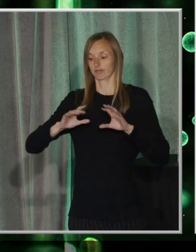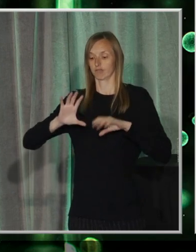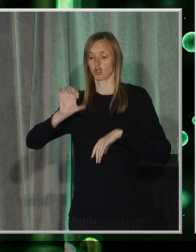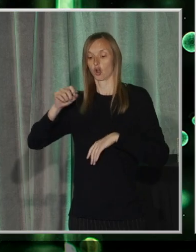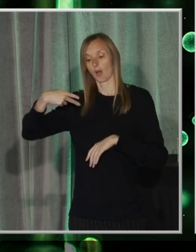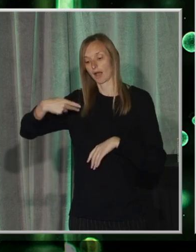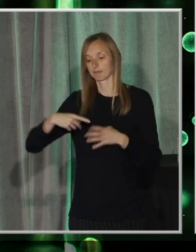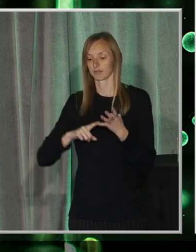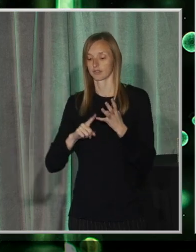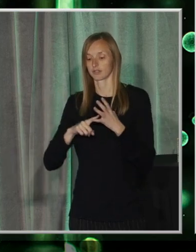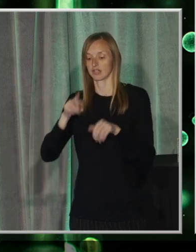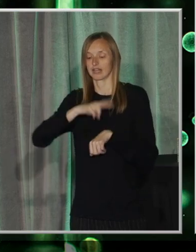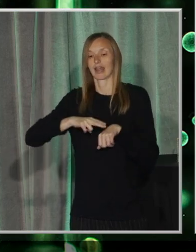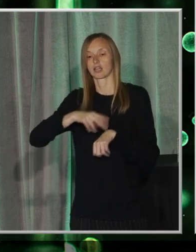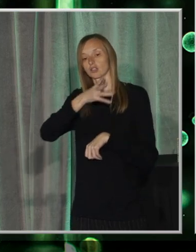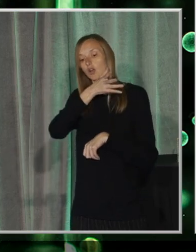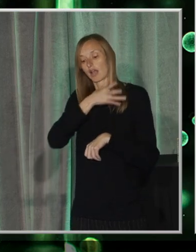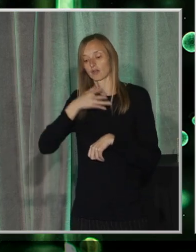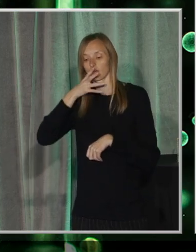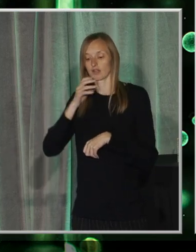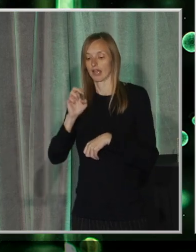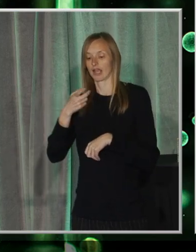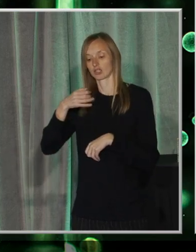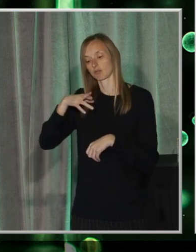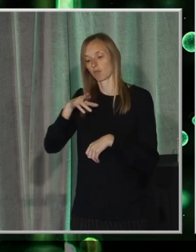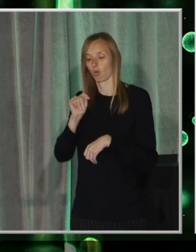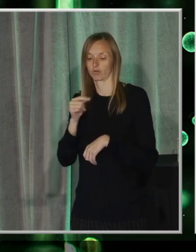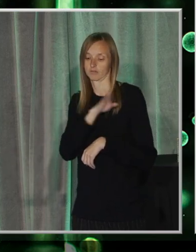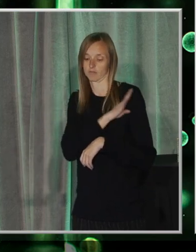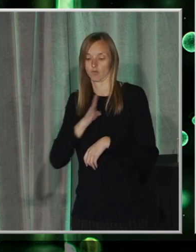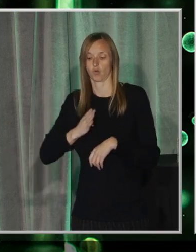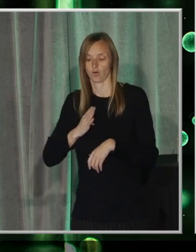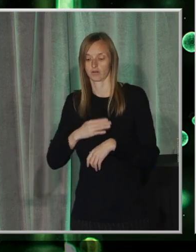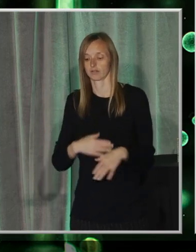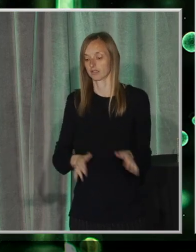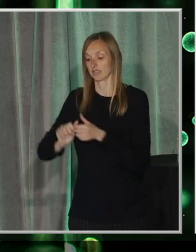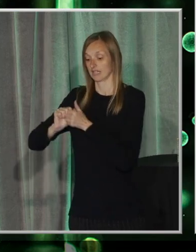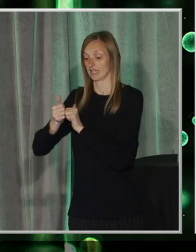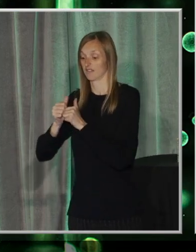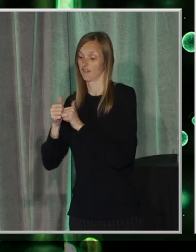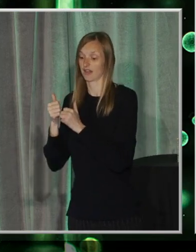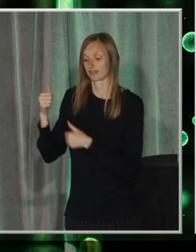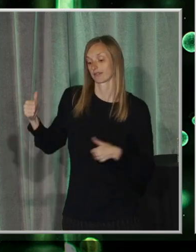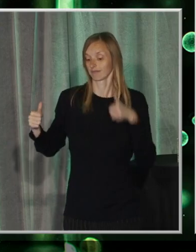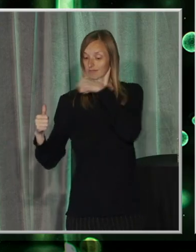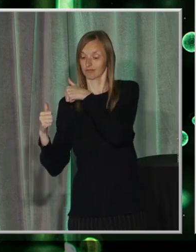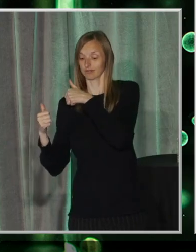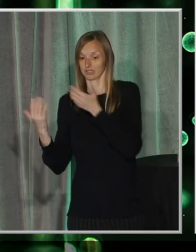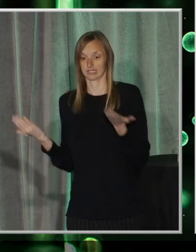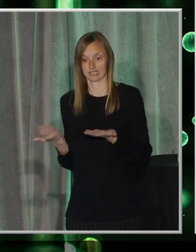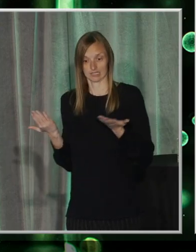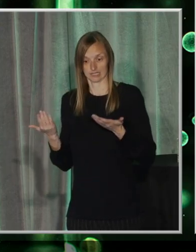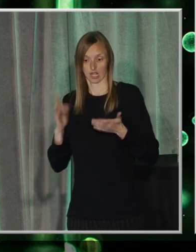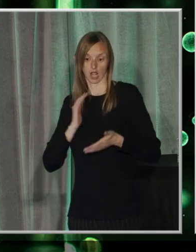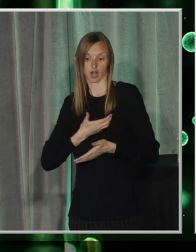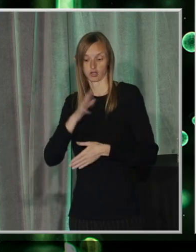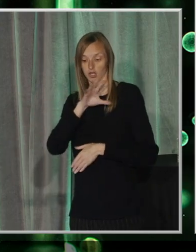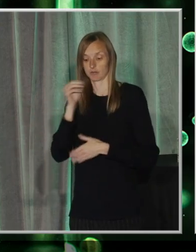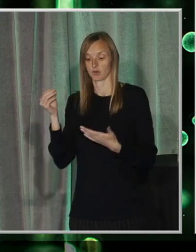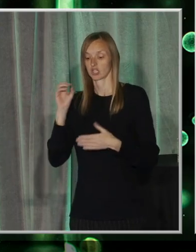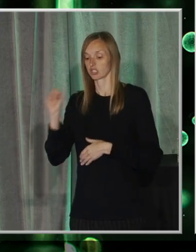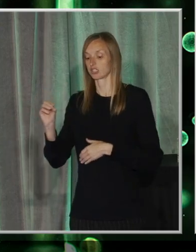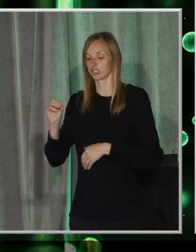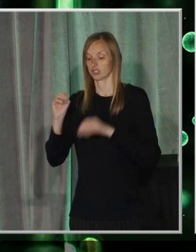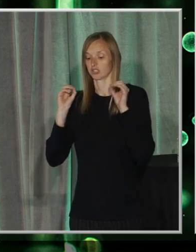the National Agriculture Export Board. And our very competitive advantages that we have is zero energy